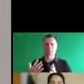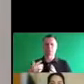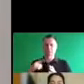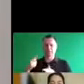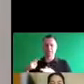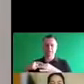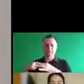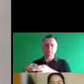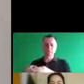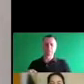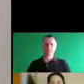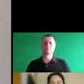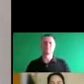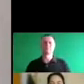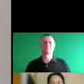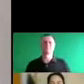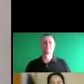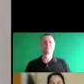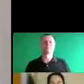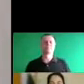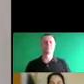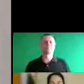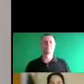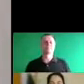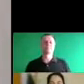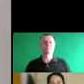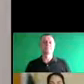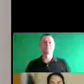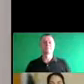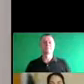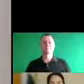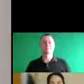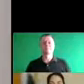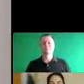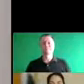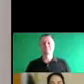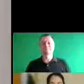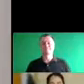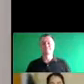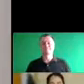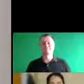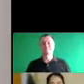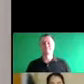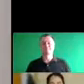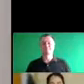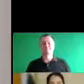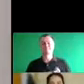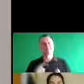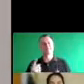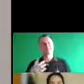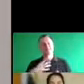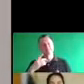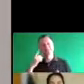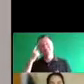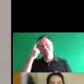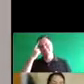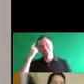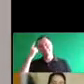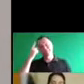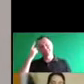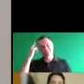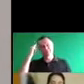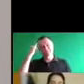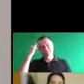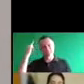questions. And then that sort of movement into imagining what could be is a